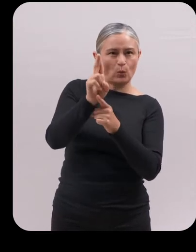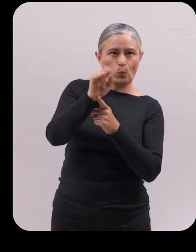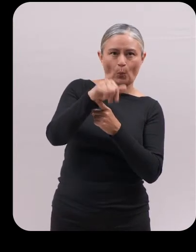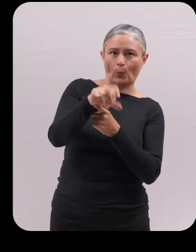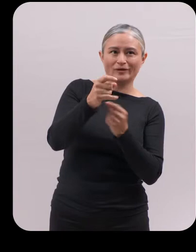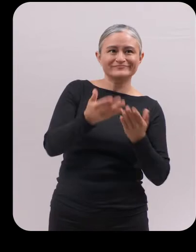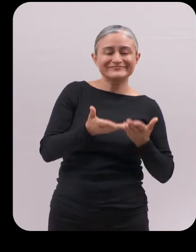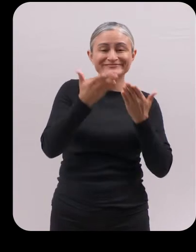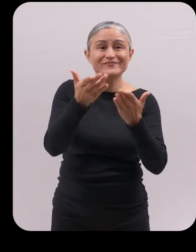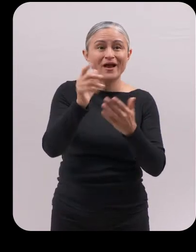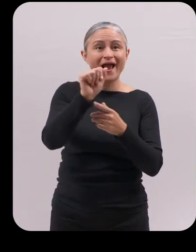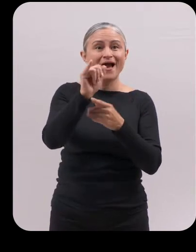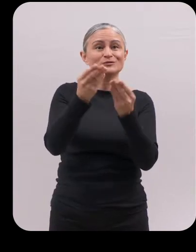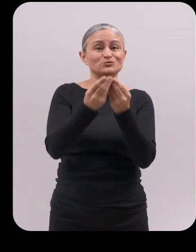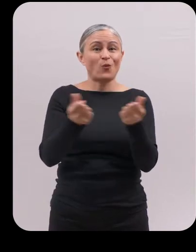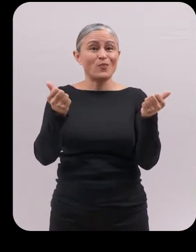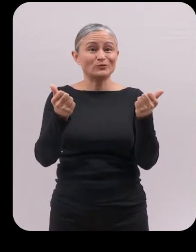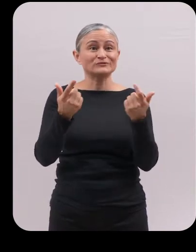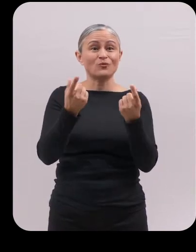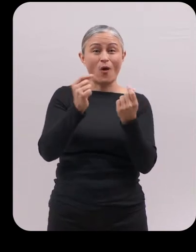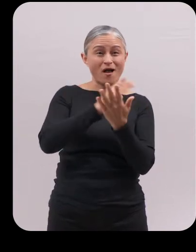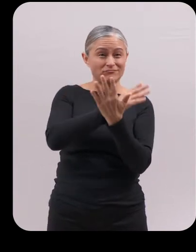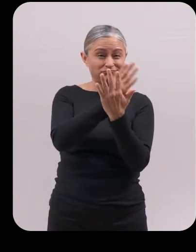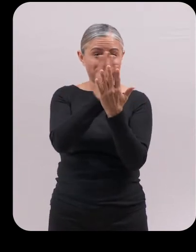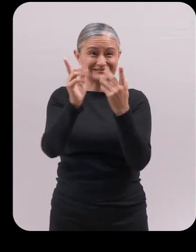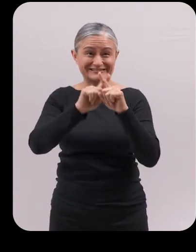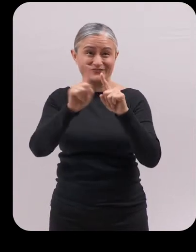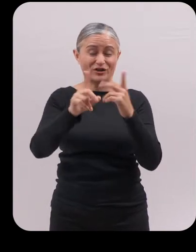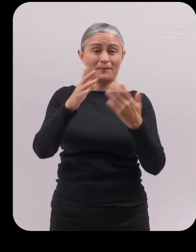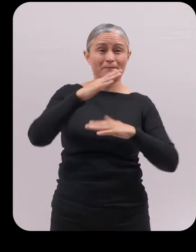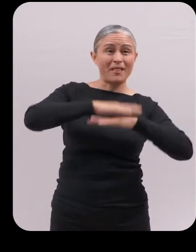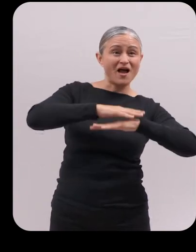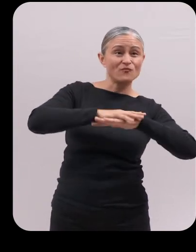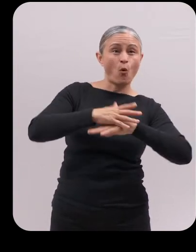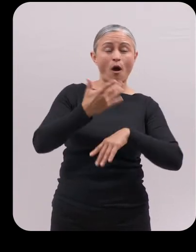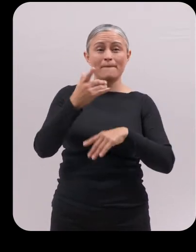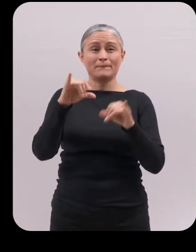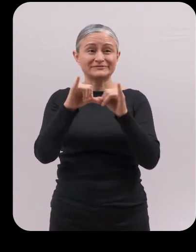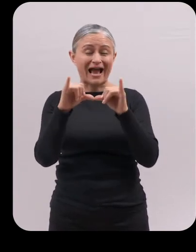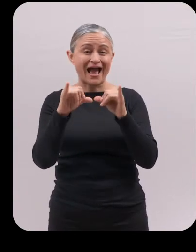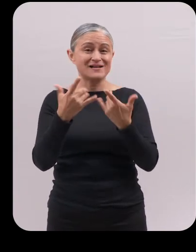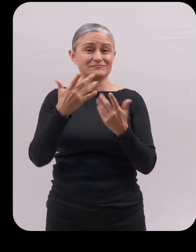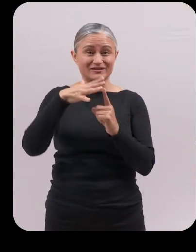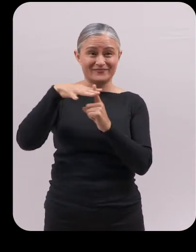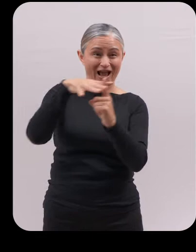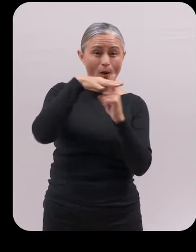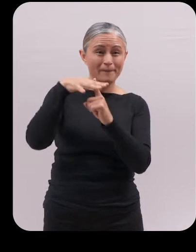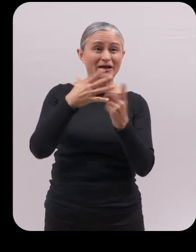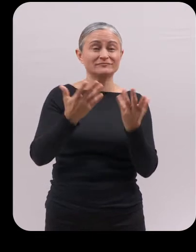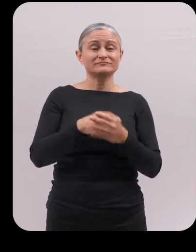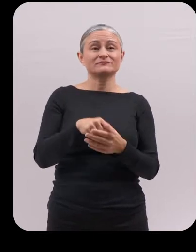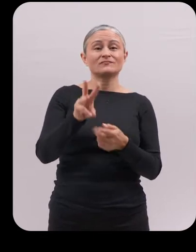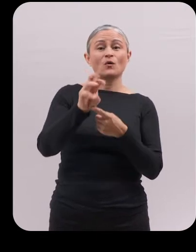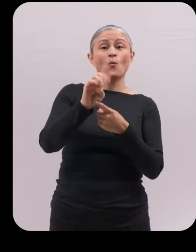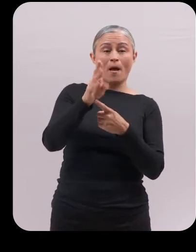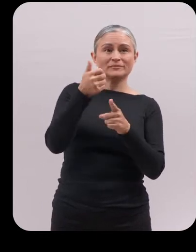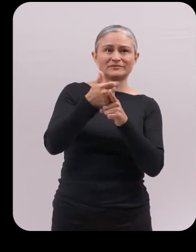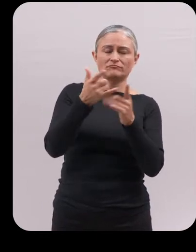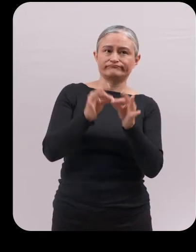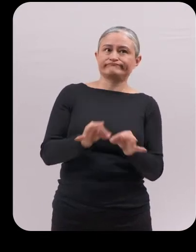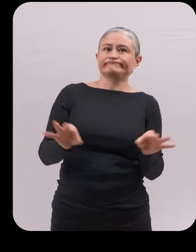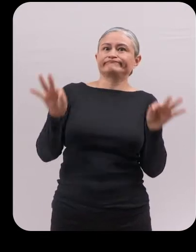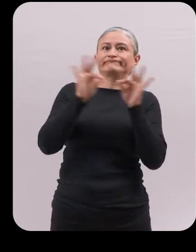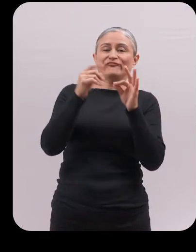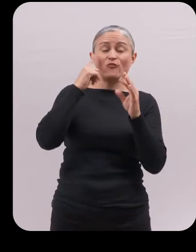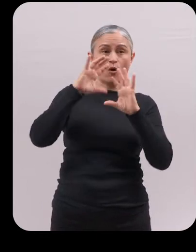AI solutions that span all types of customers, model sizes, platforms, and environments. The web is vital to achieving